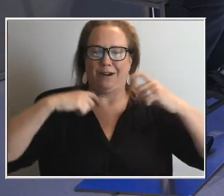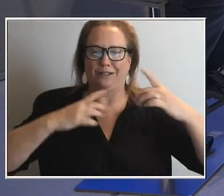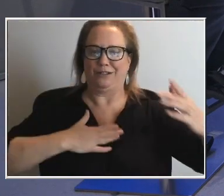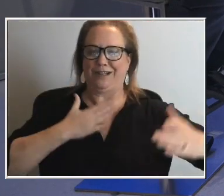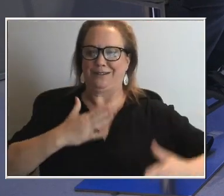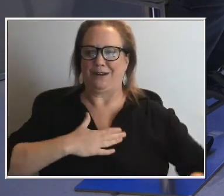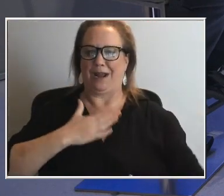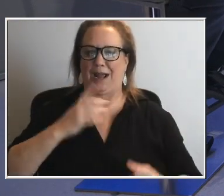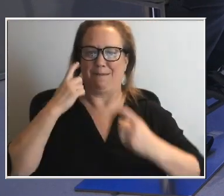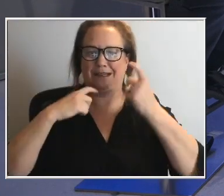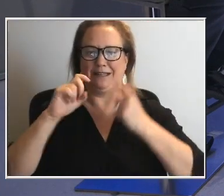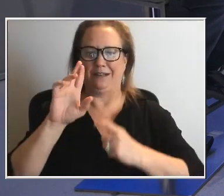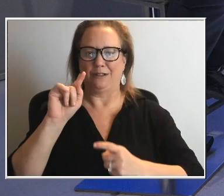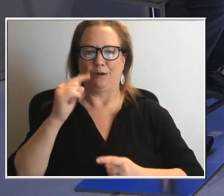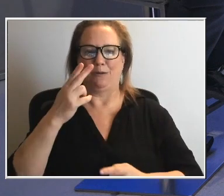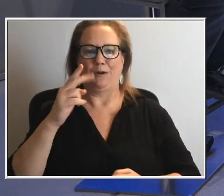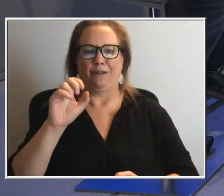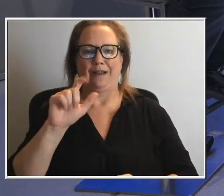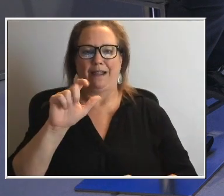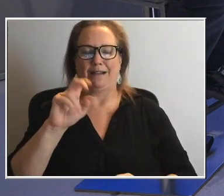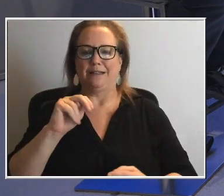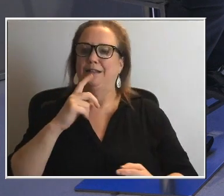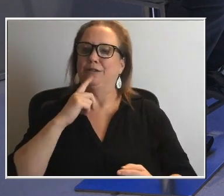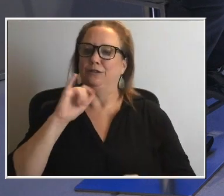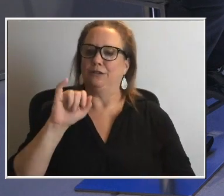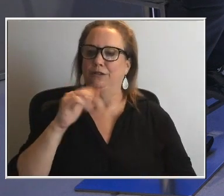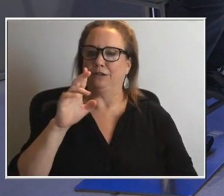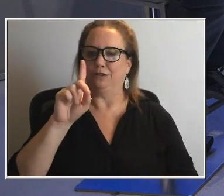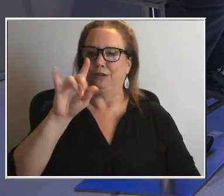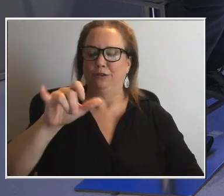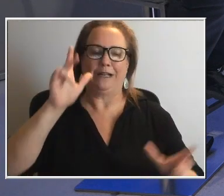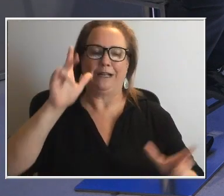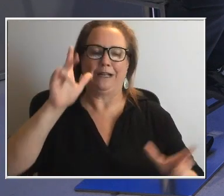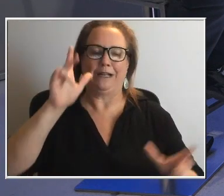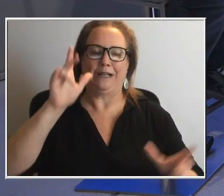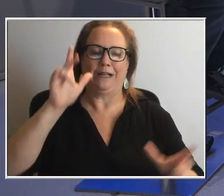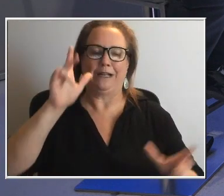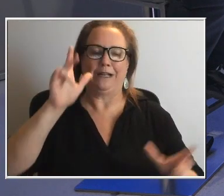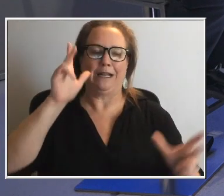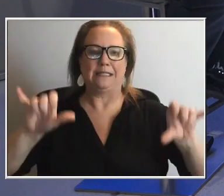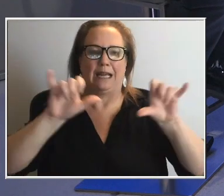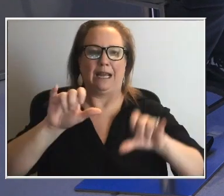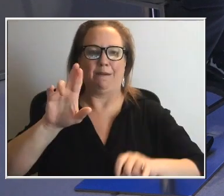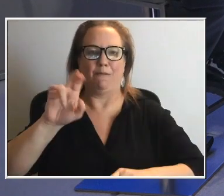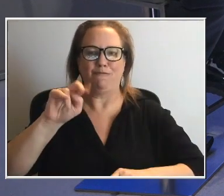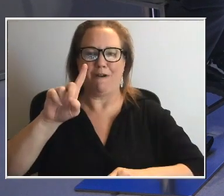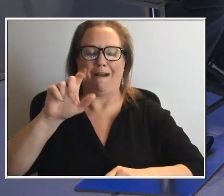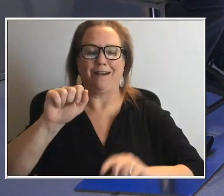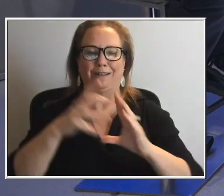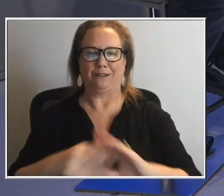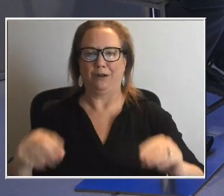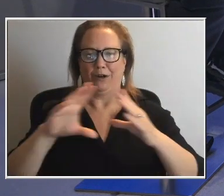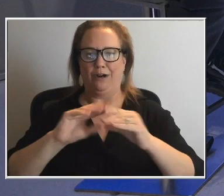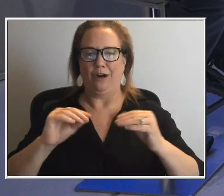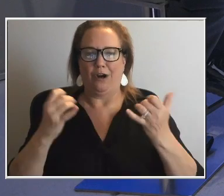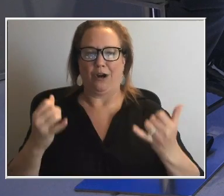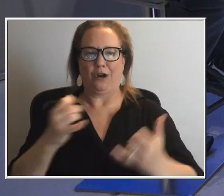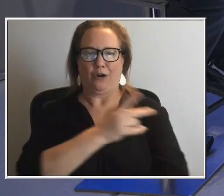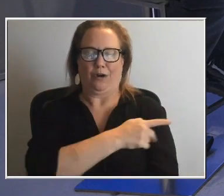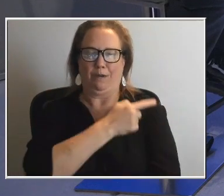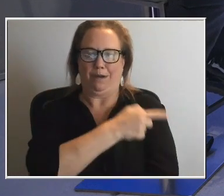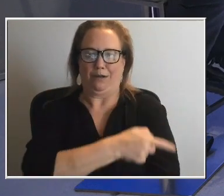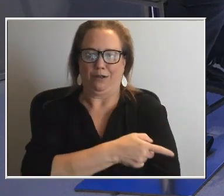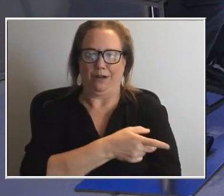on today. And then Judy says she has heard the same nurse navigator story from a friend who is a current patient. What a godsend